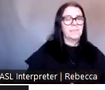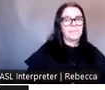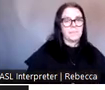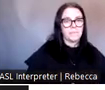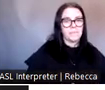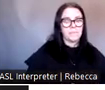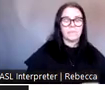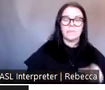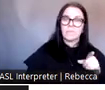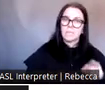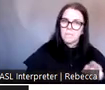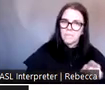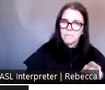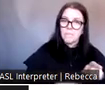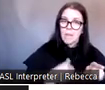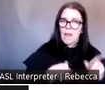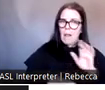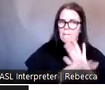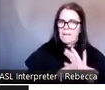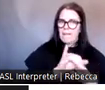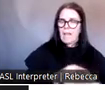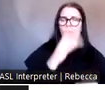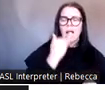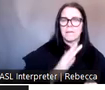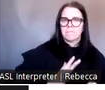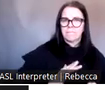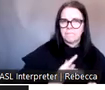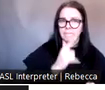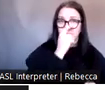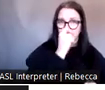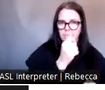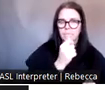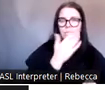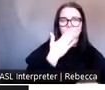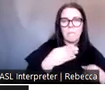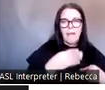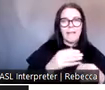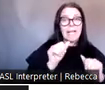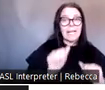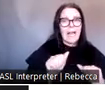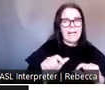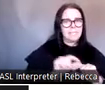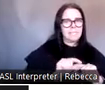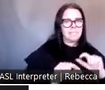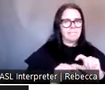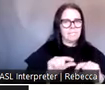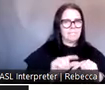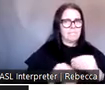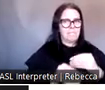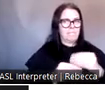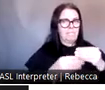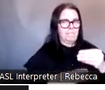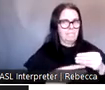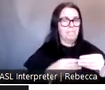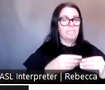And this one I picked in particular because it's a nice example of that pathway and the ability to stack a micro-credential. And if